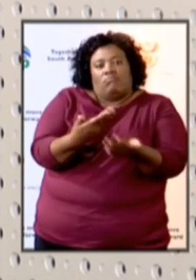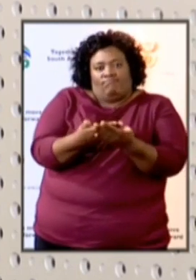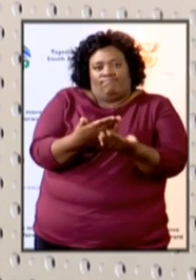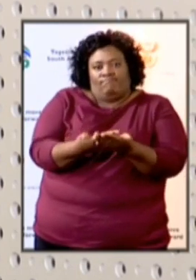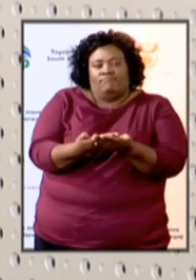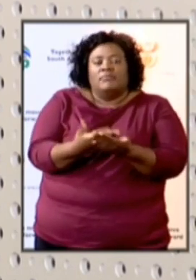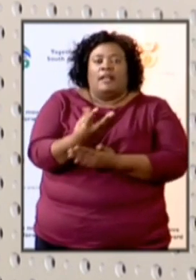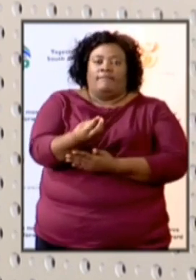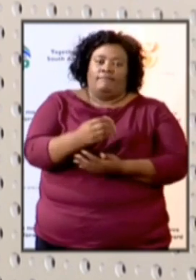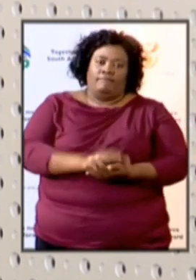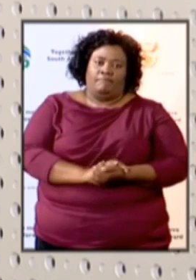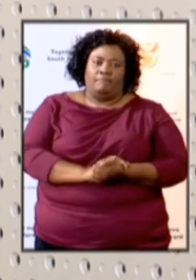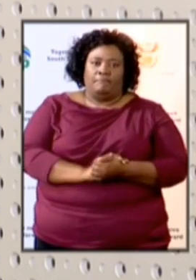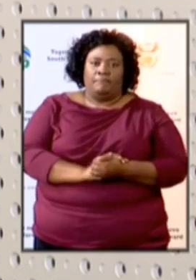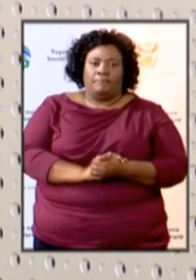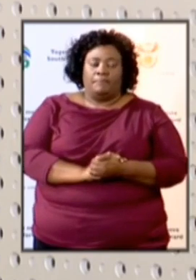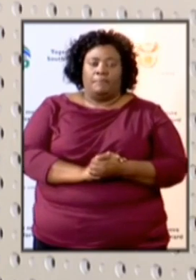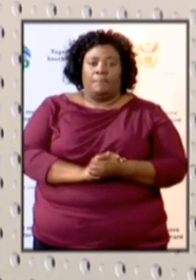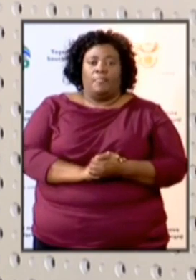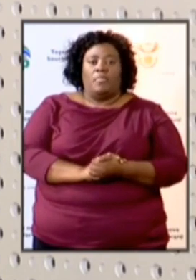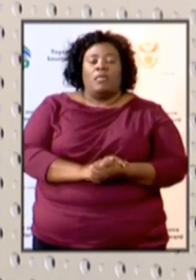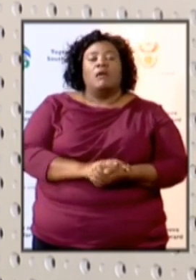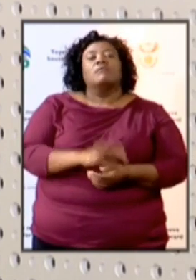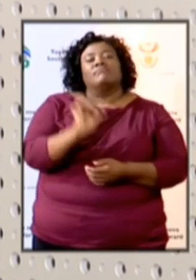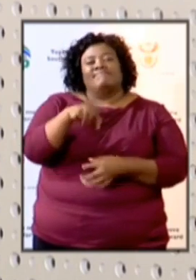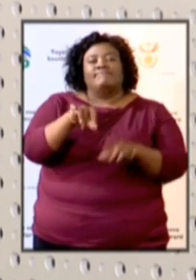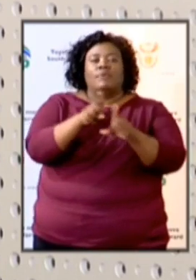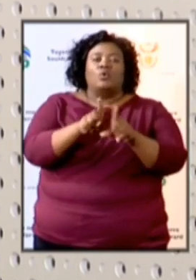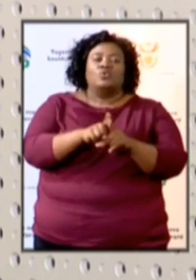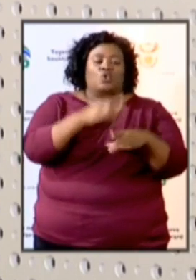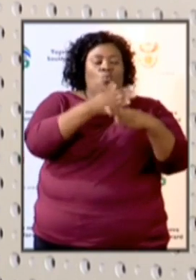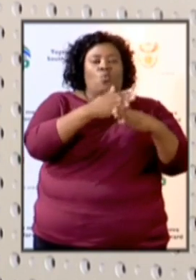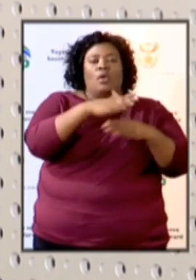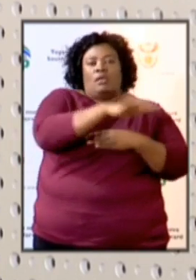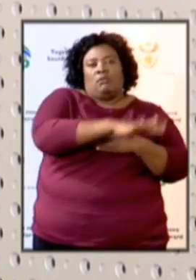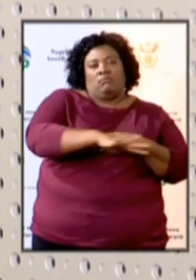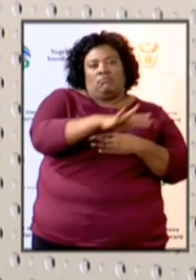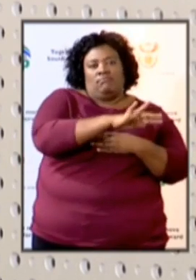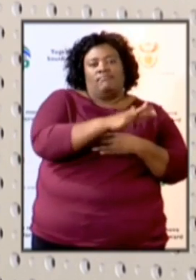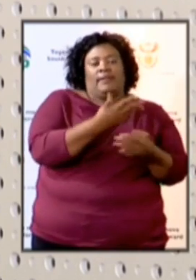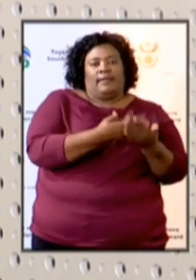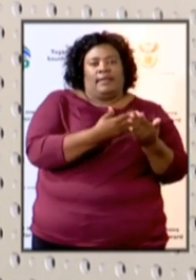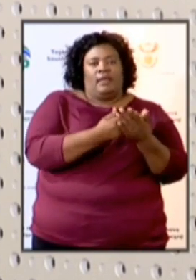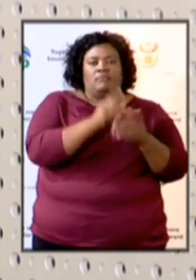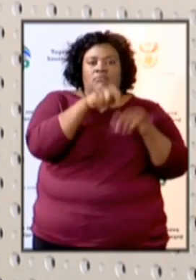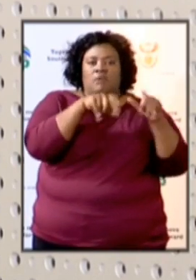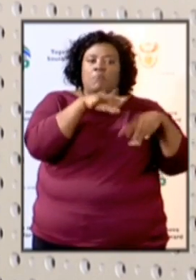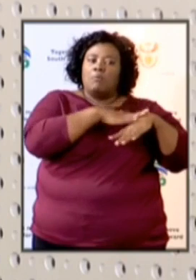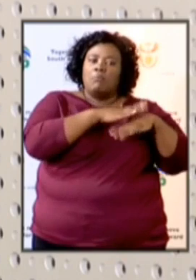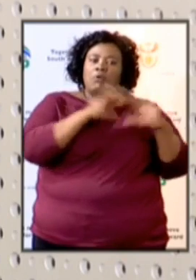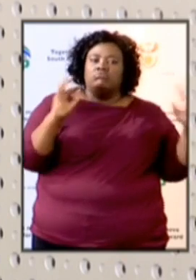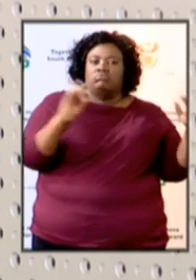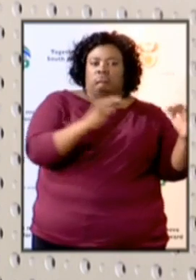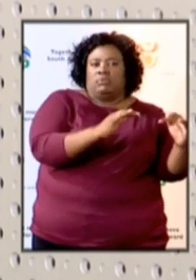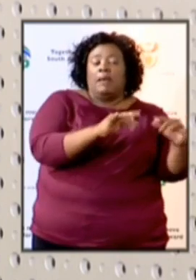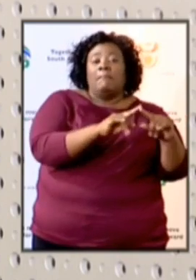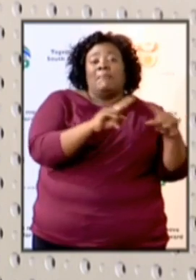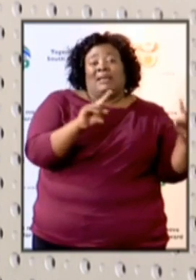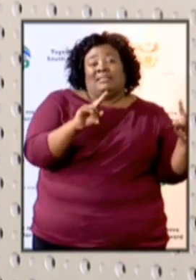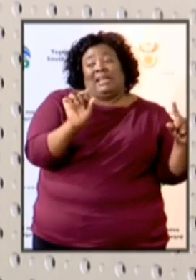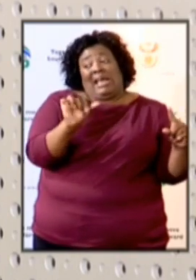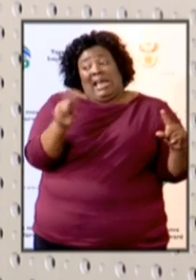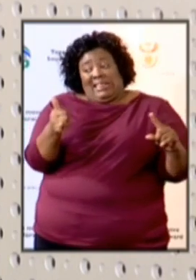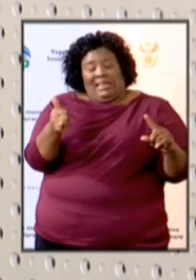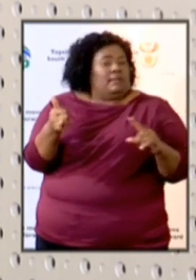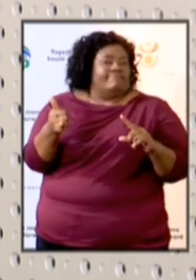And of course, at the workplace. But other than that, gatherings